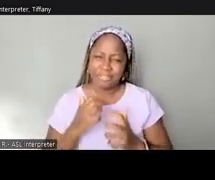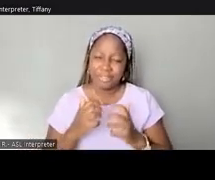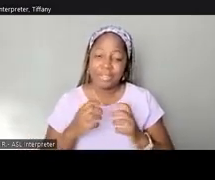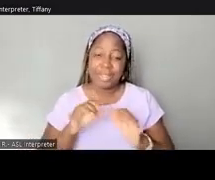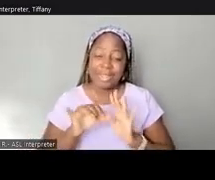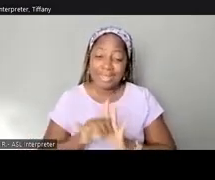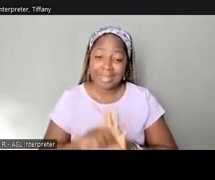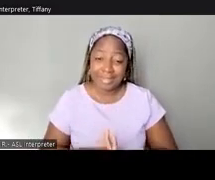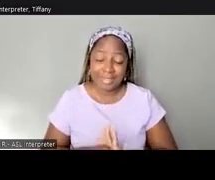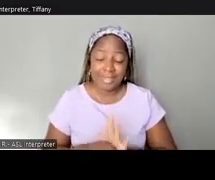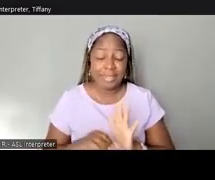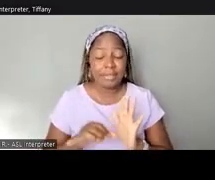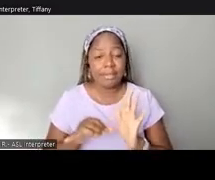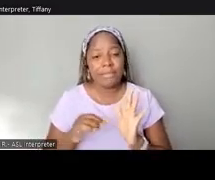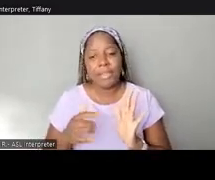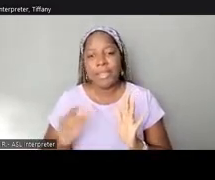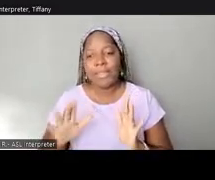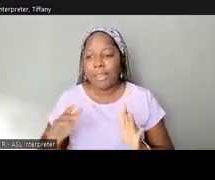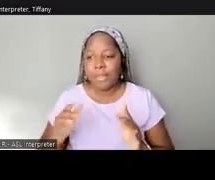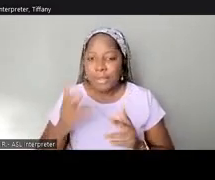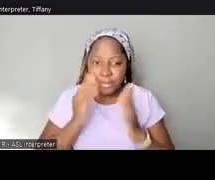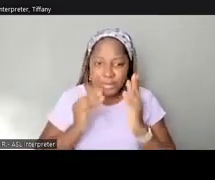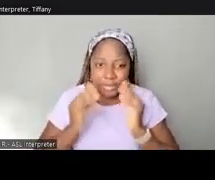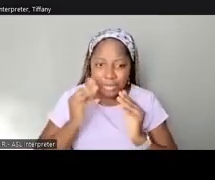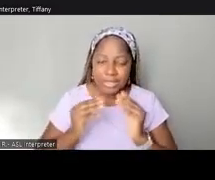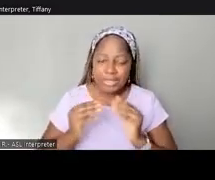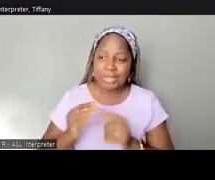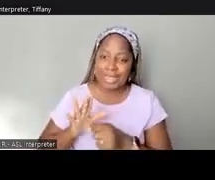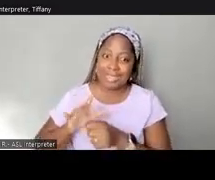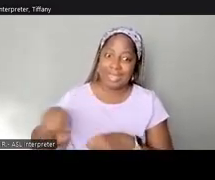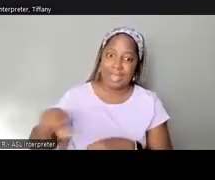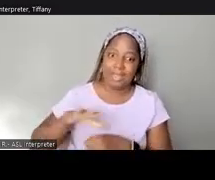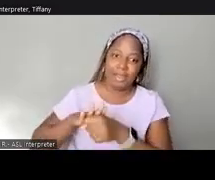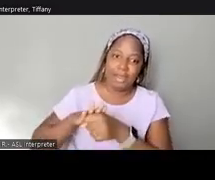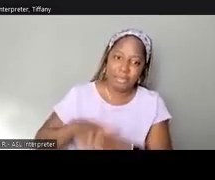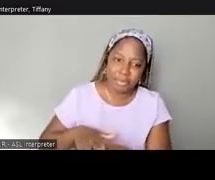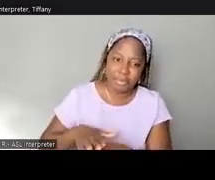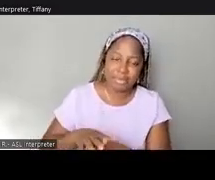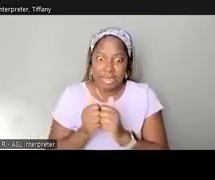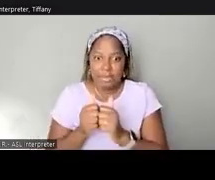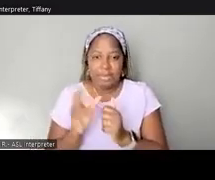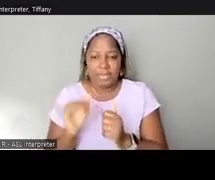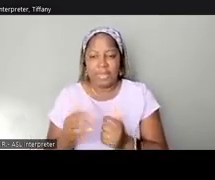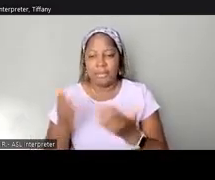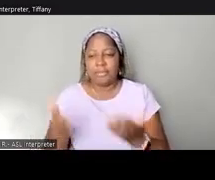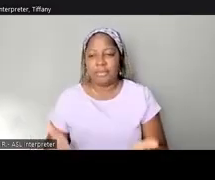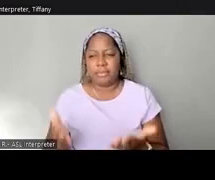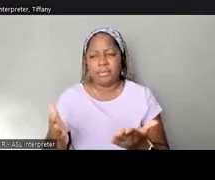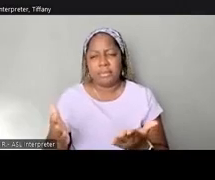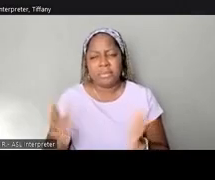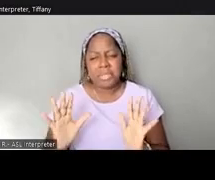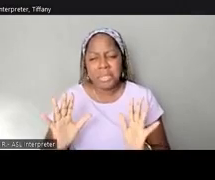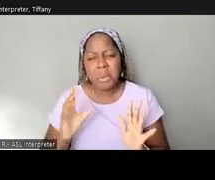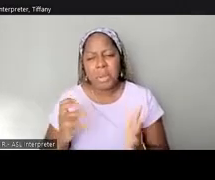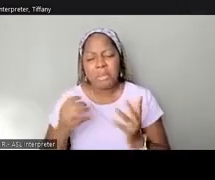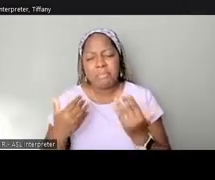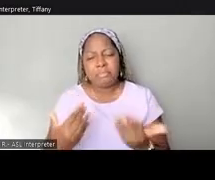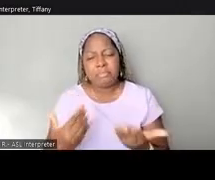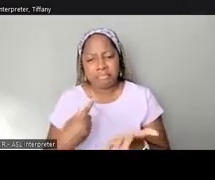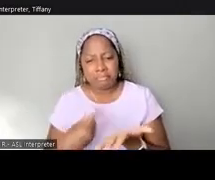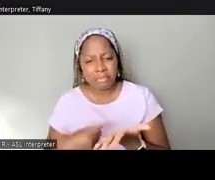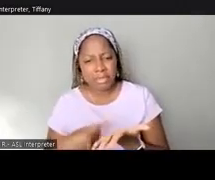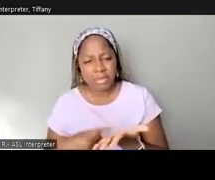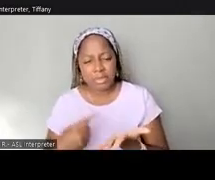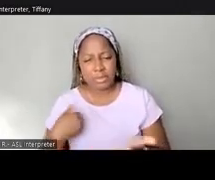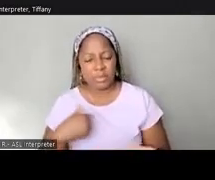that have experienced oppression. And I'm noting that there because we all have different lived experiences and identities.